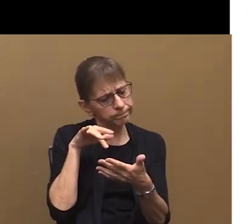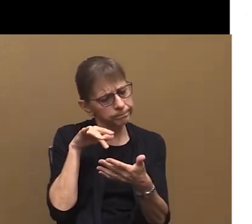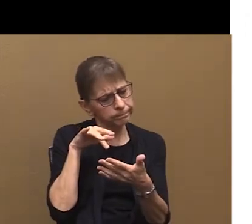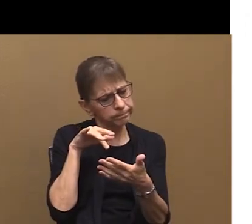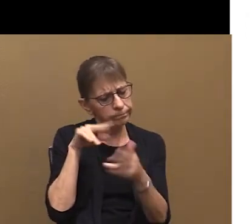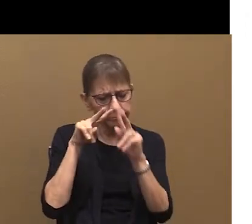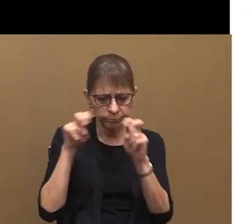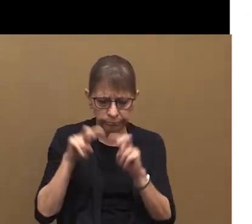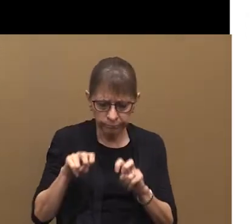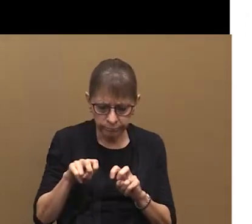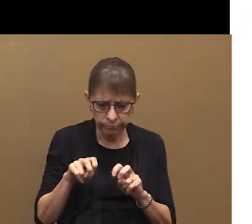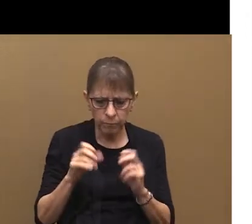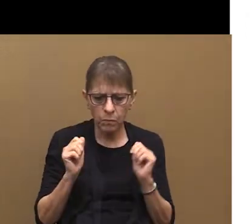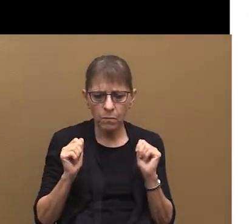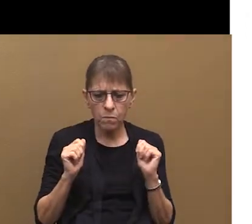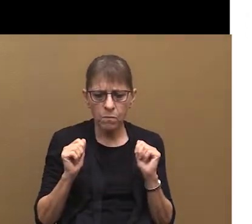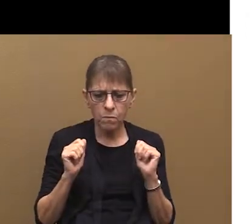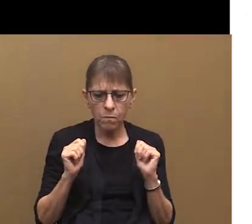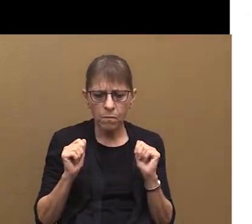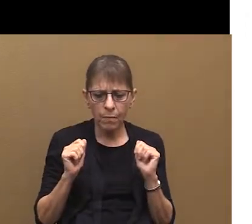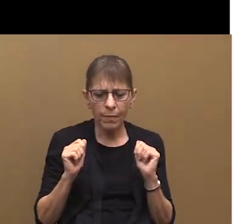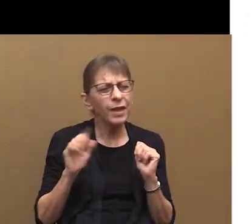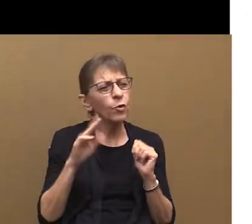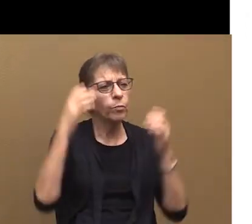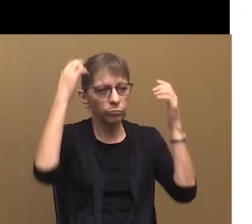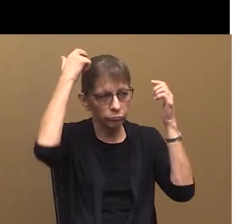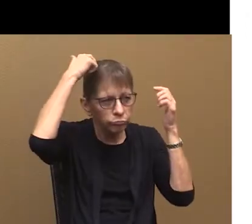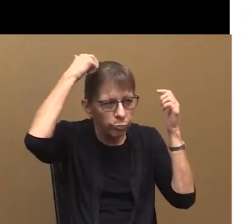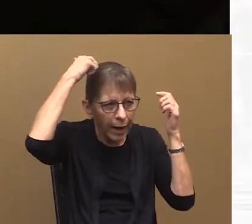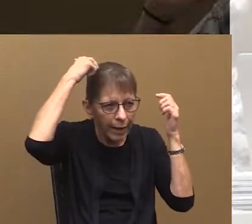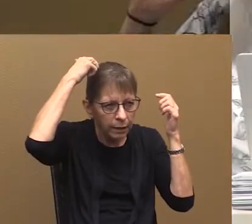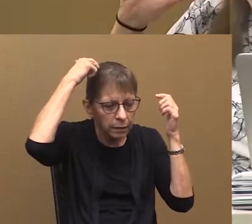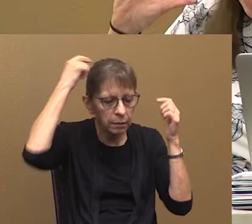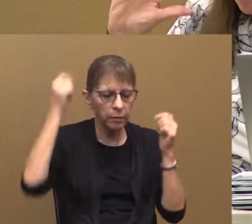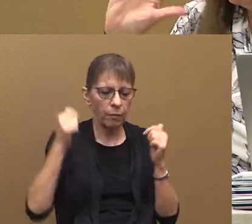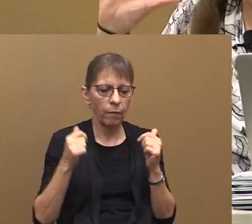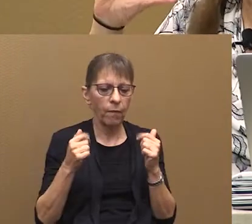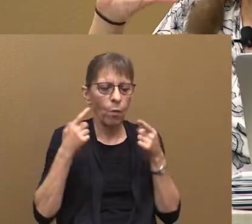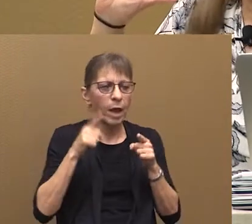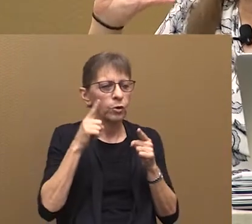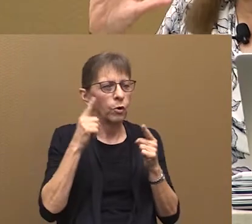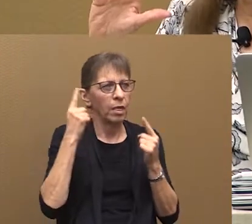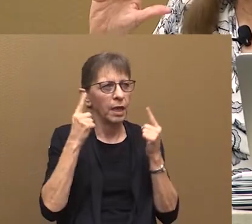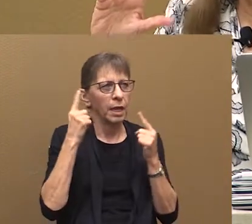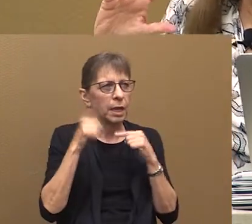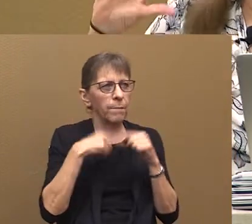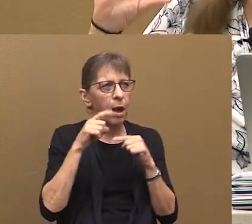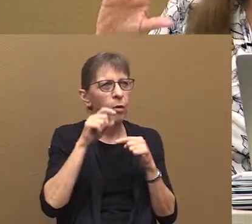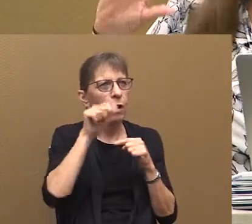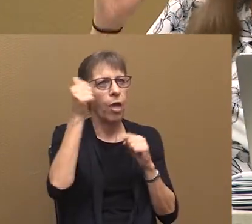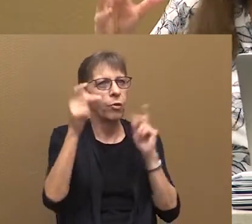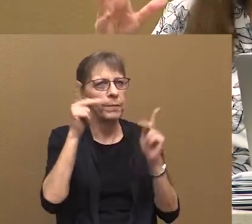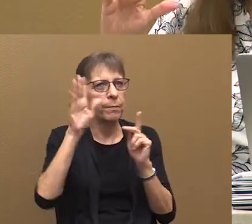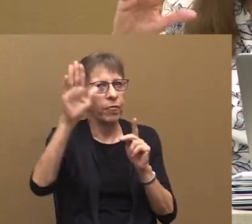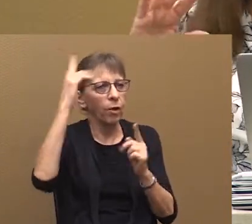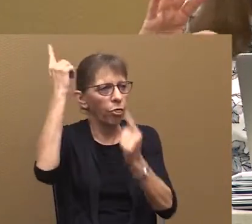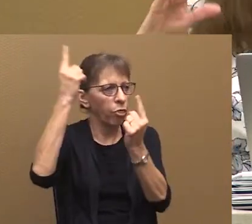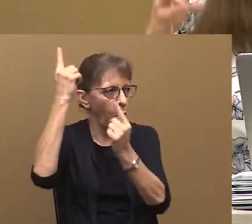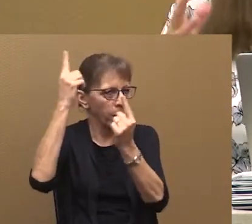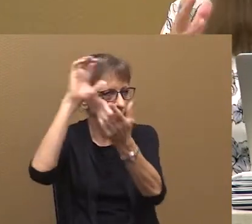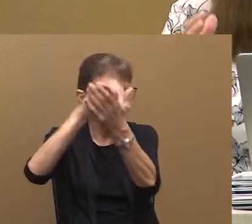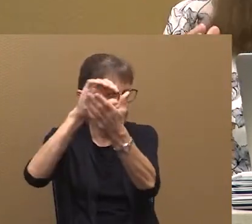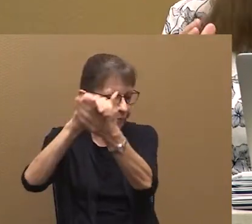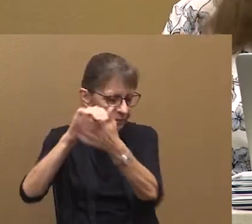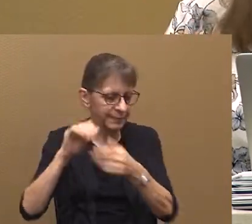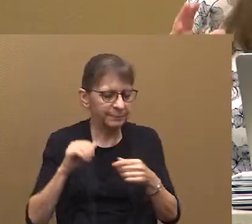to look at what is your brain doing when you're thinking about other people's